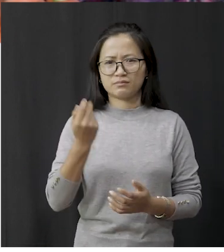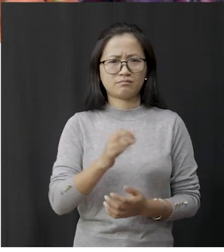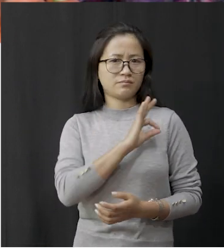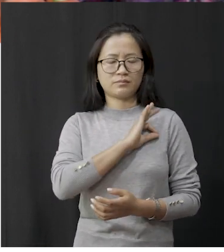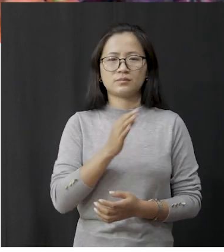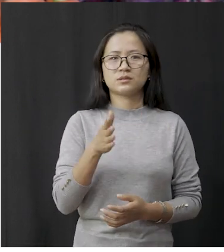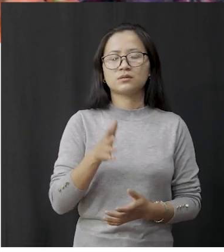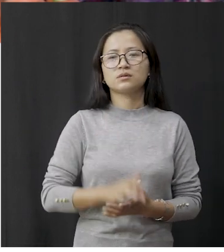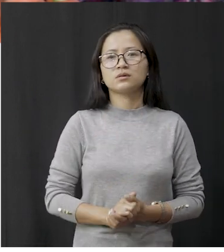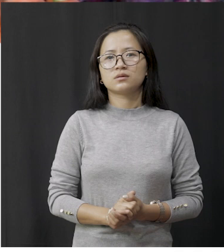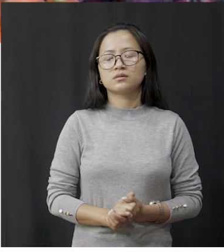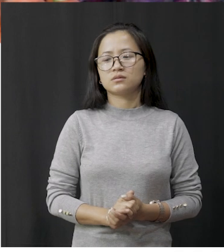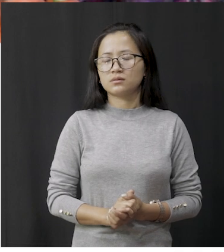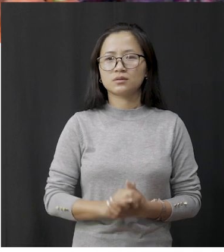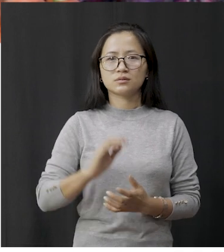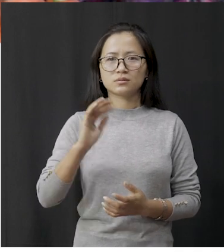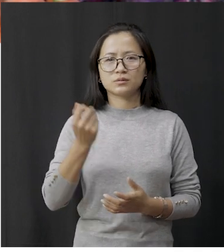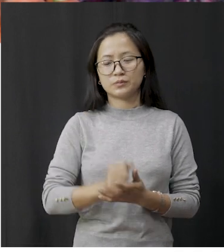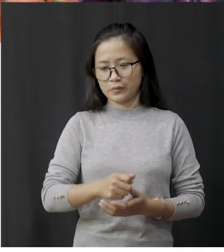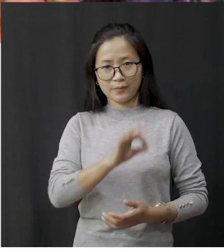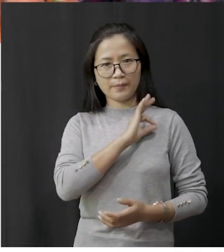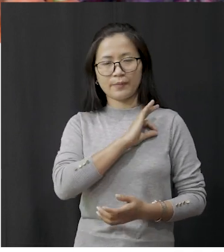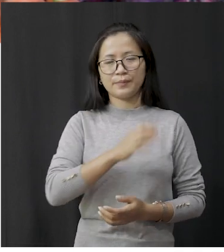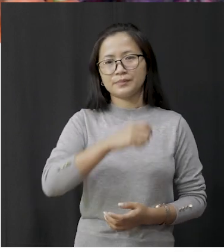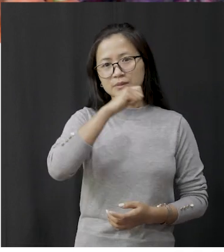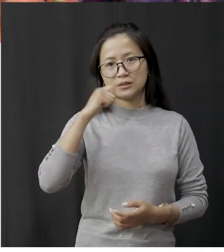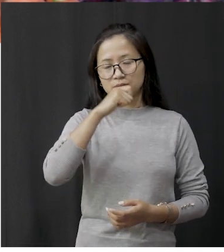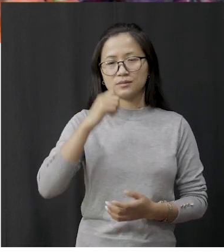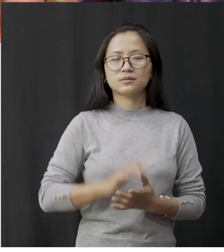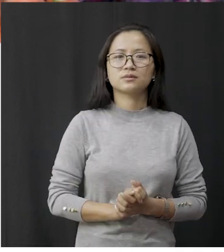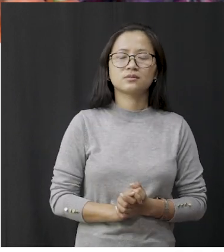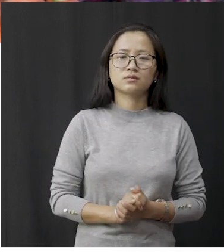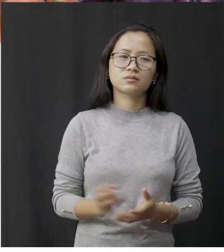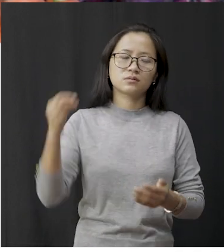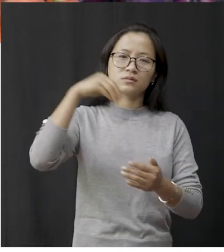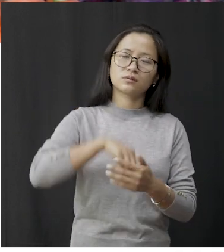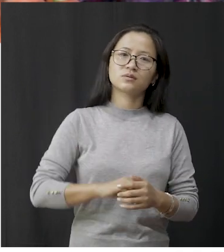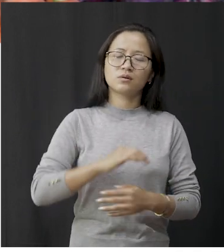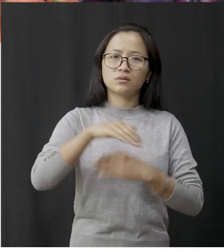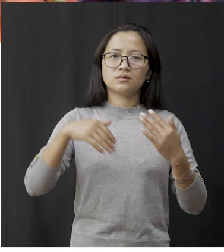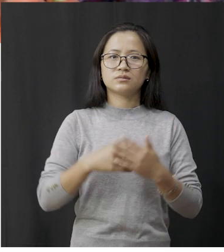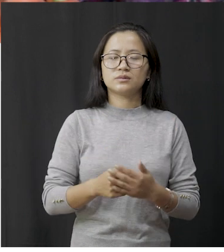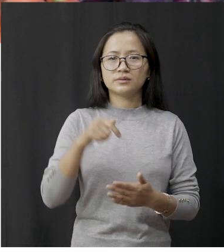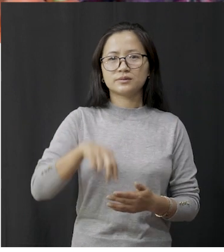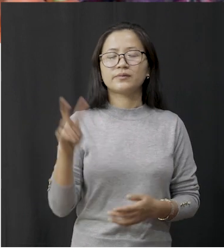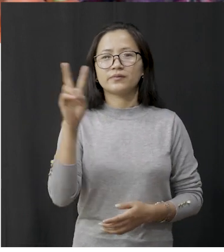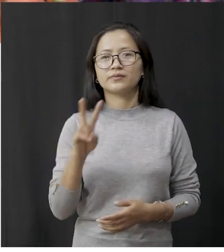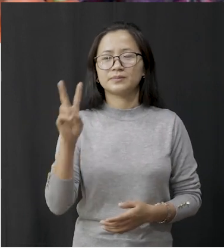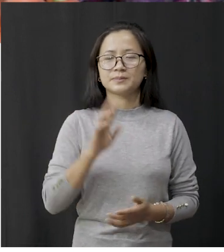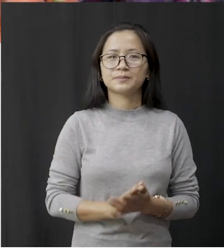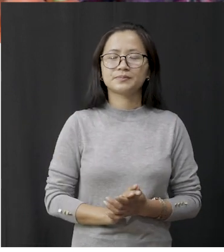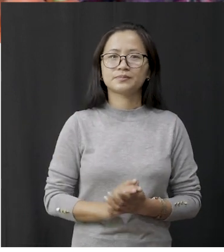right? Some of you always like meat. But students, we should include all these vegetables